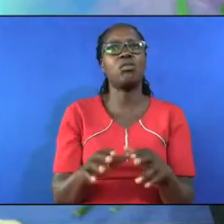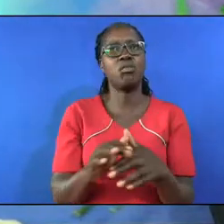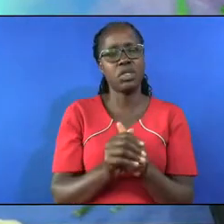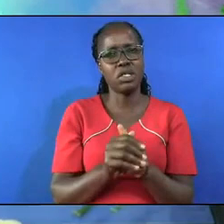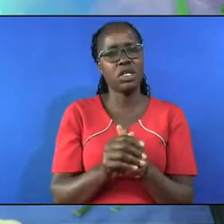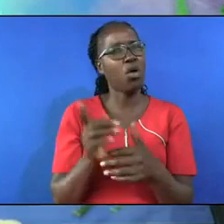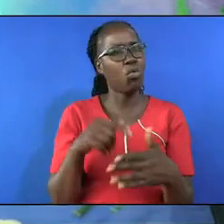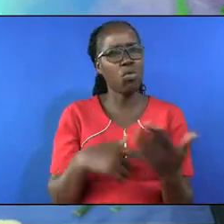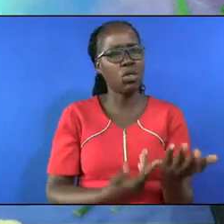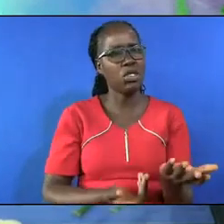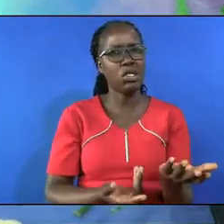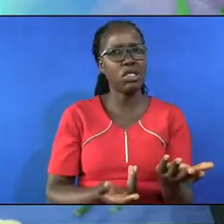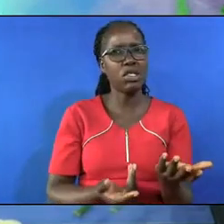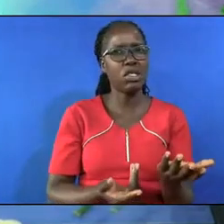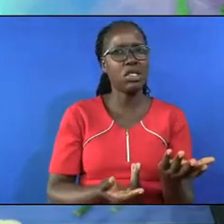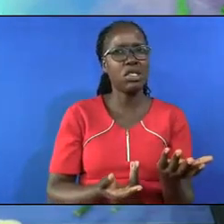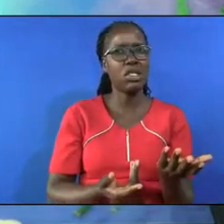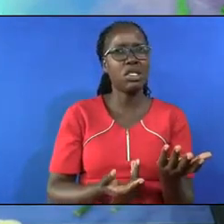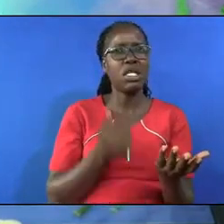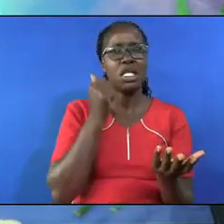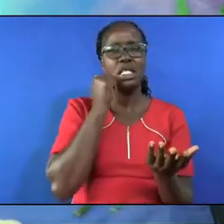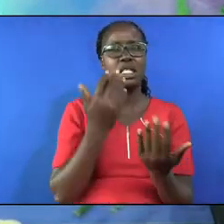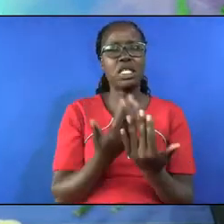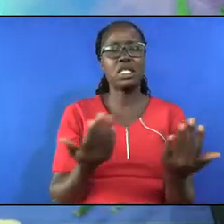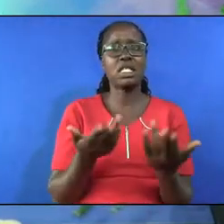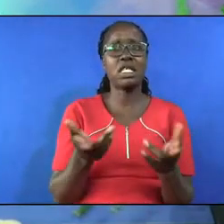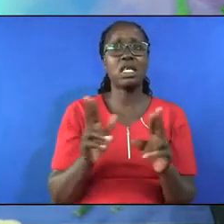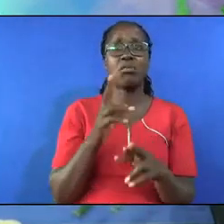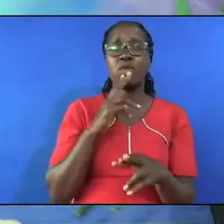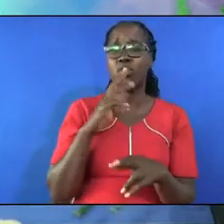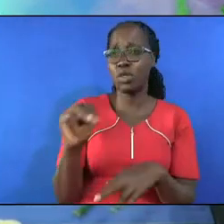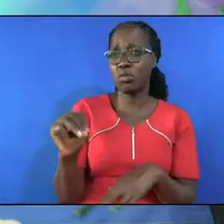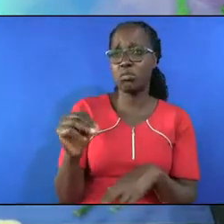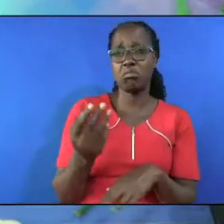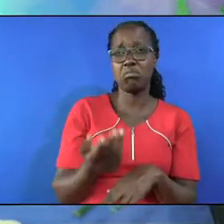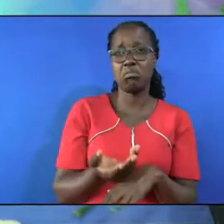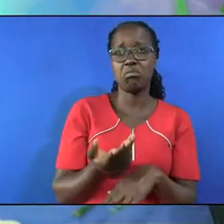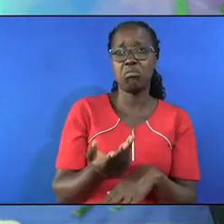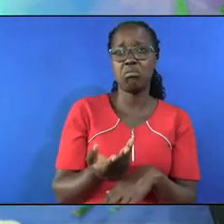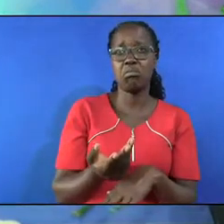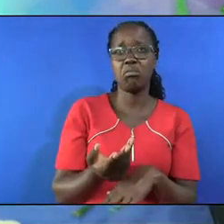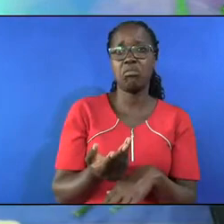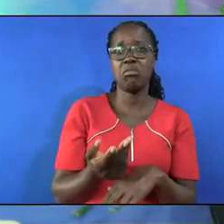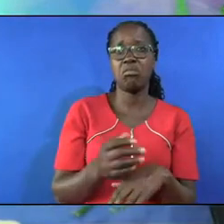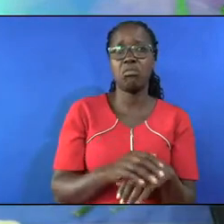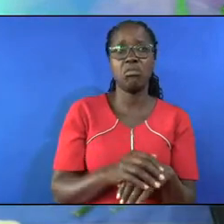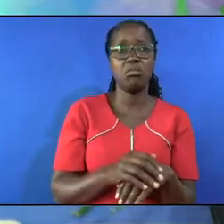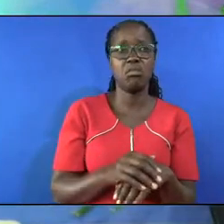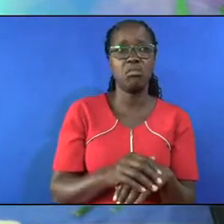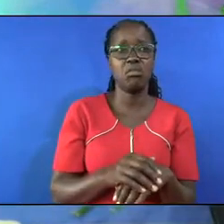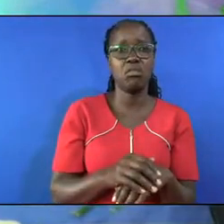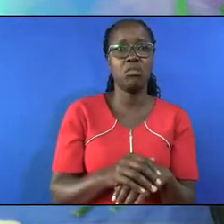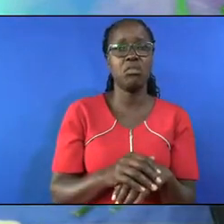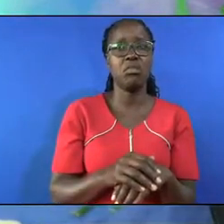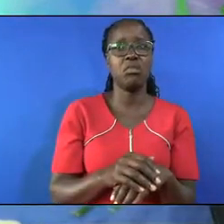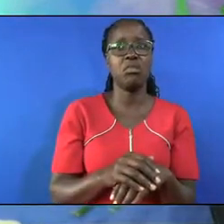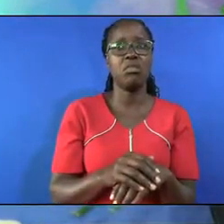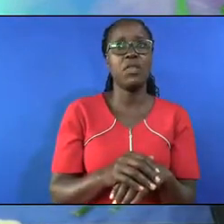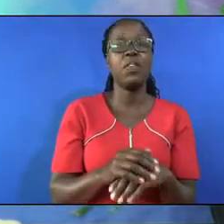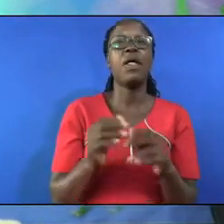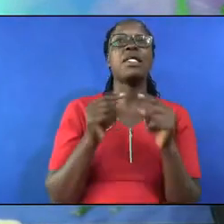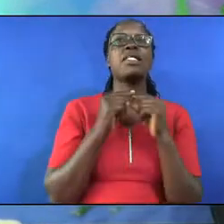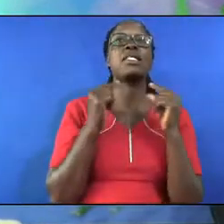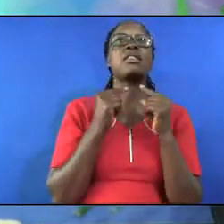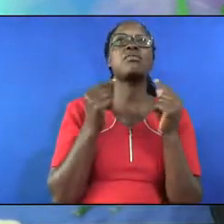Let's find out and see. What is this sad thing that happens to King Joash? Let's note that as long as the